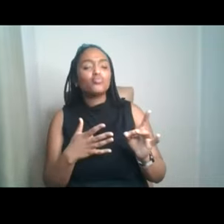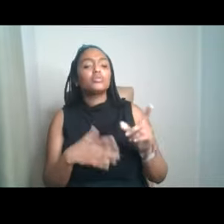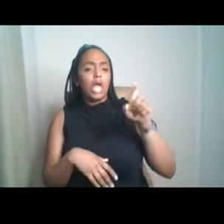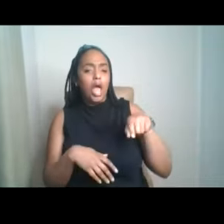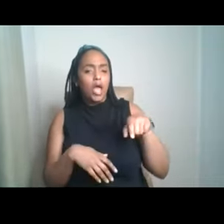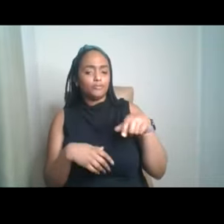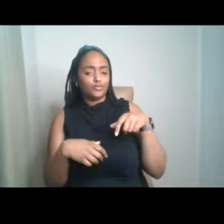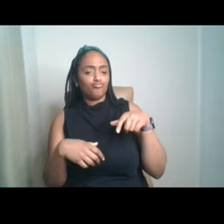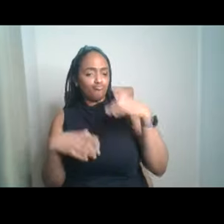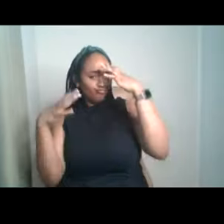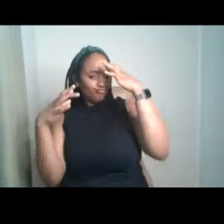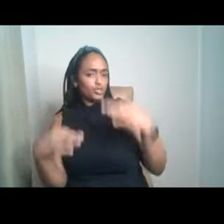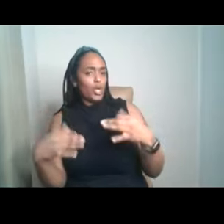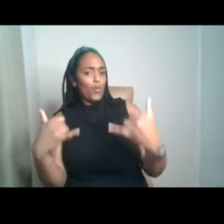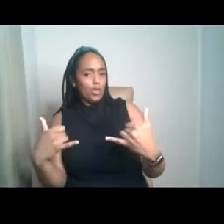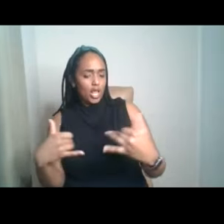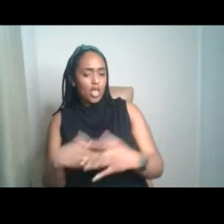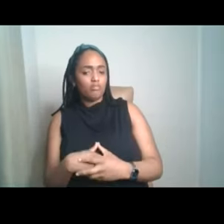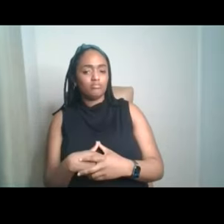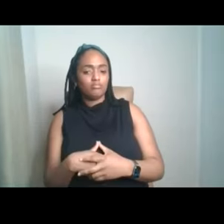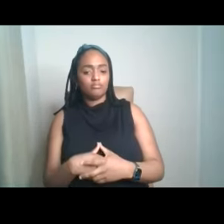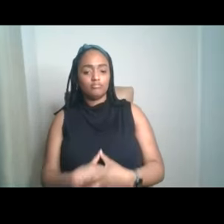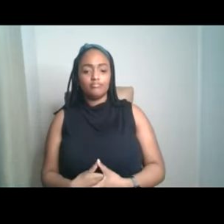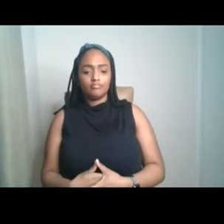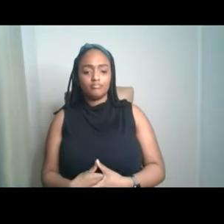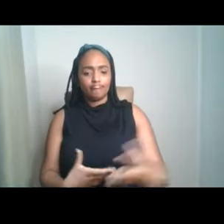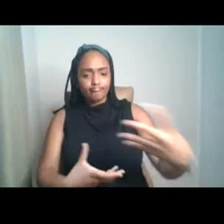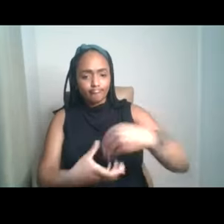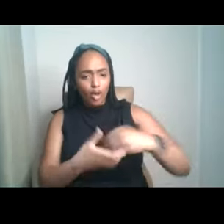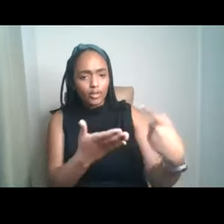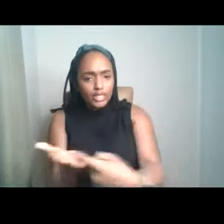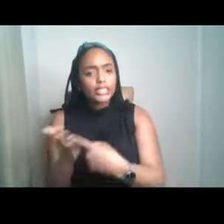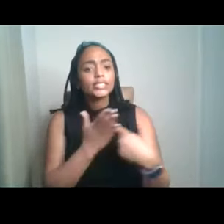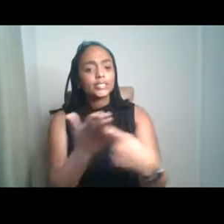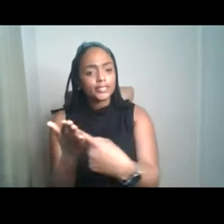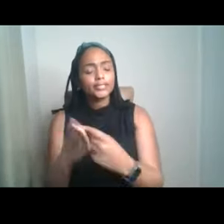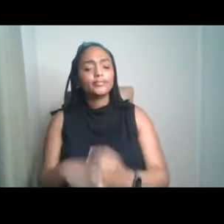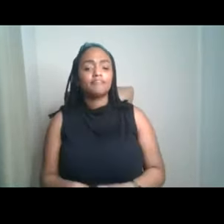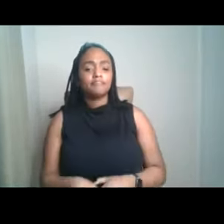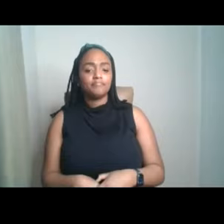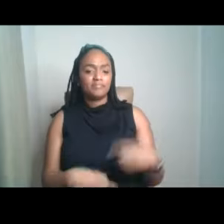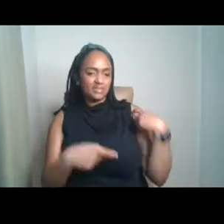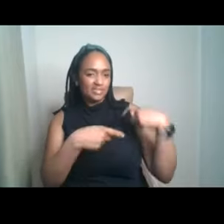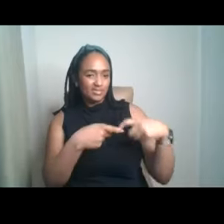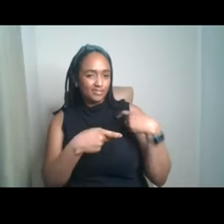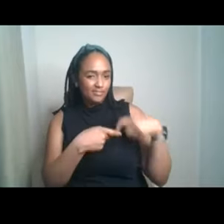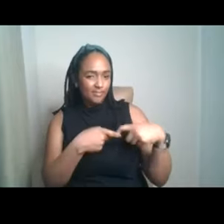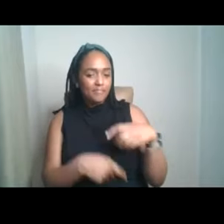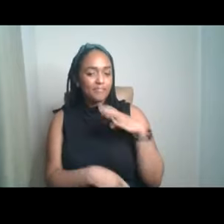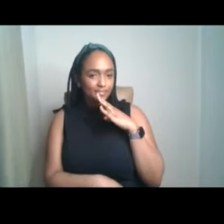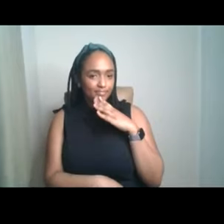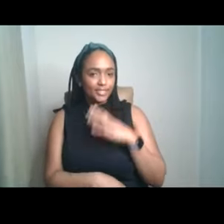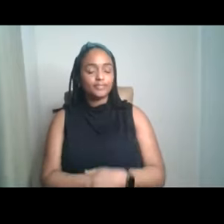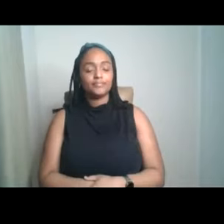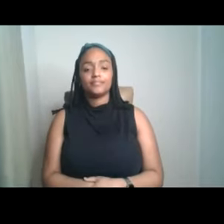either at the table or be what's on the plate. Somos más fuertes cuando nos unimos.